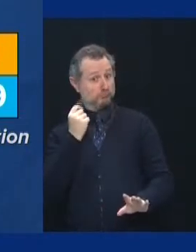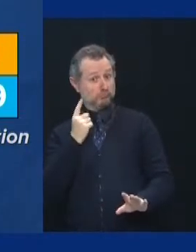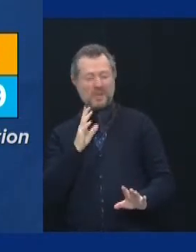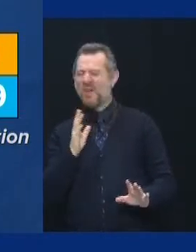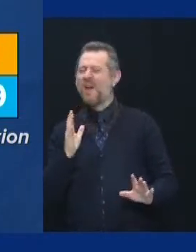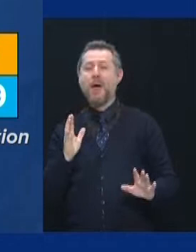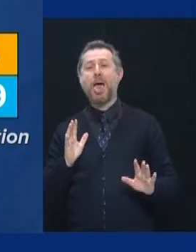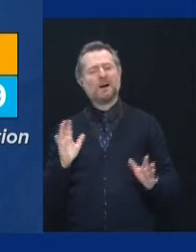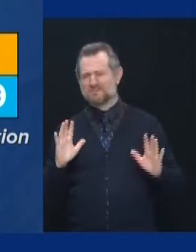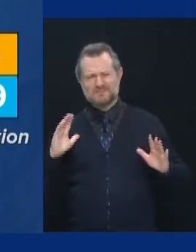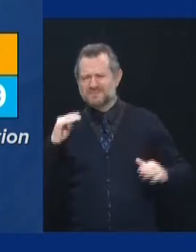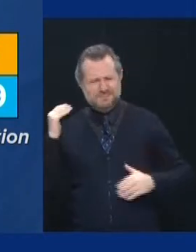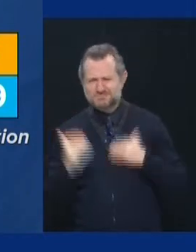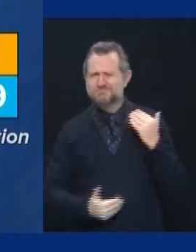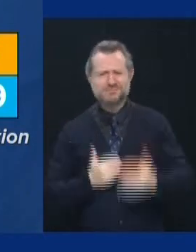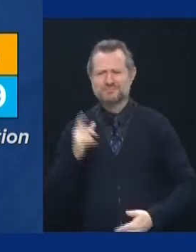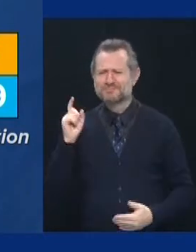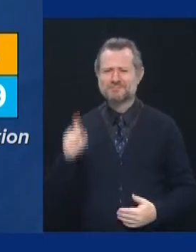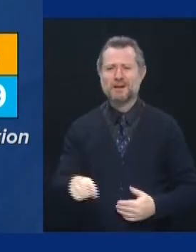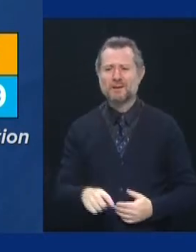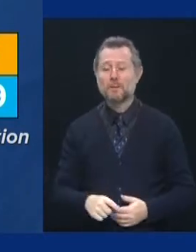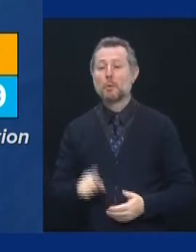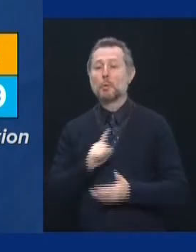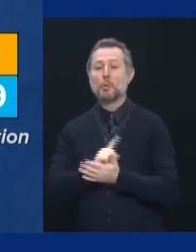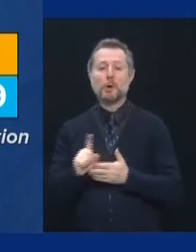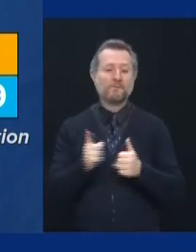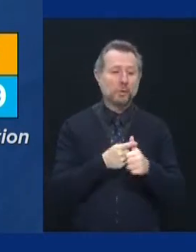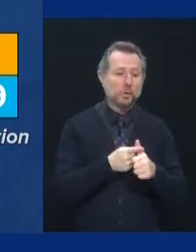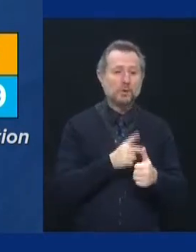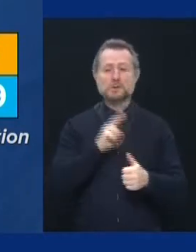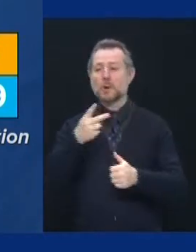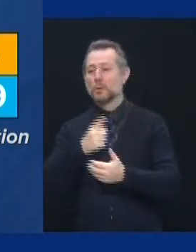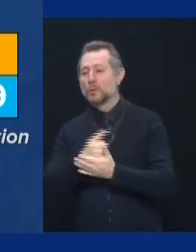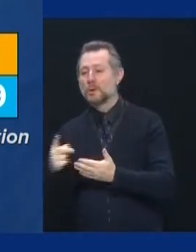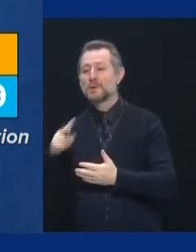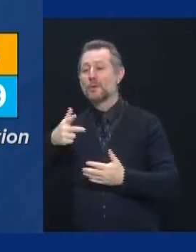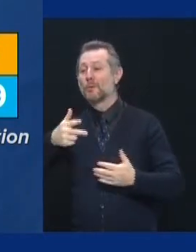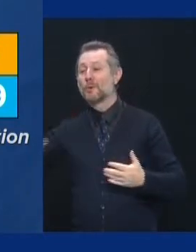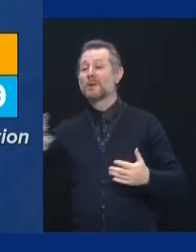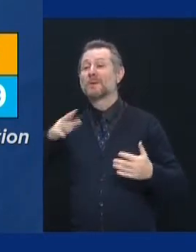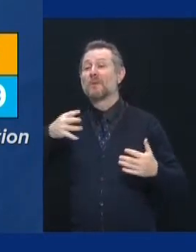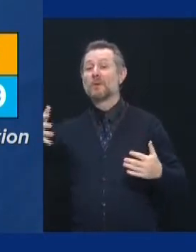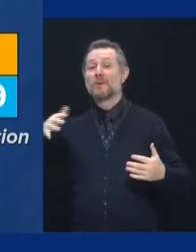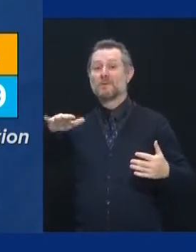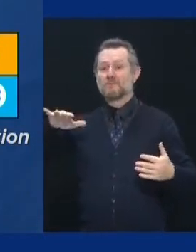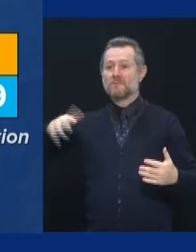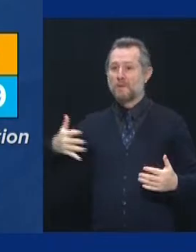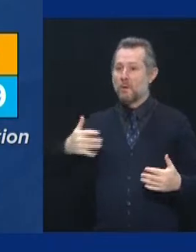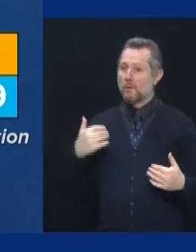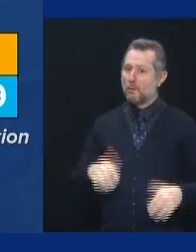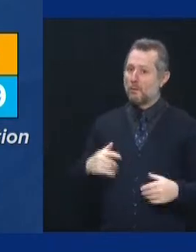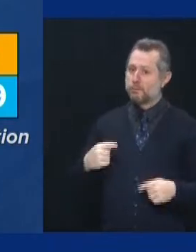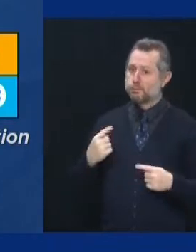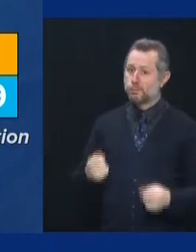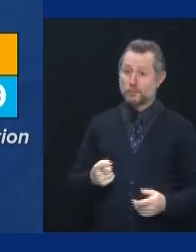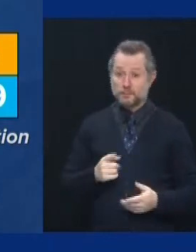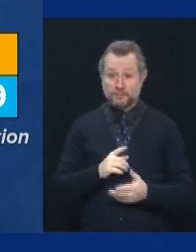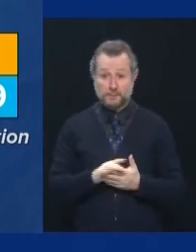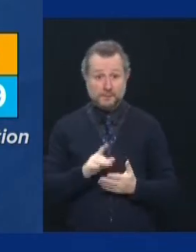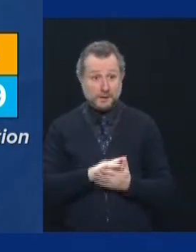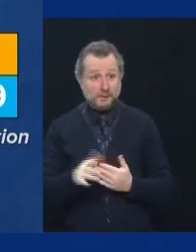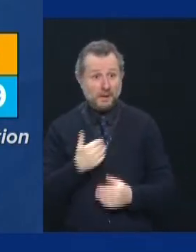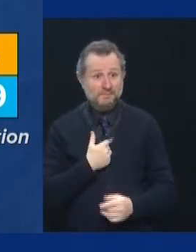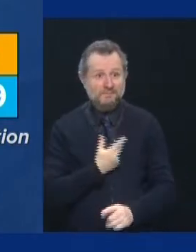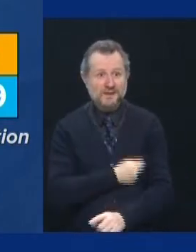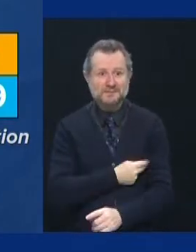And you see week 1, week 2, 3, 4, 5. Feels like we've been at it for a long time, but it's only been 5 weeks. But you have a